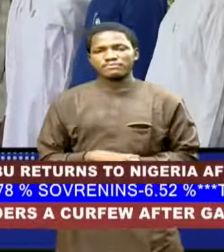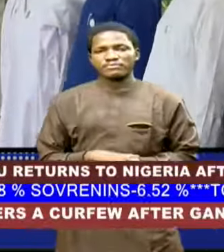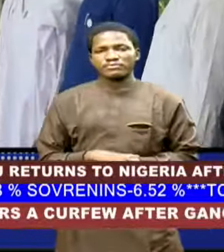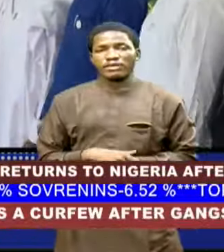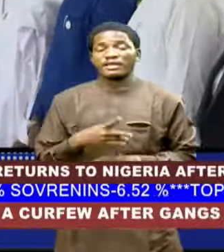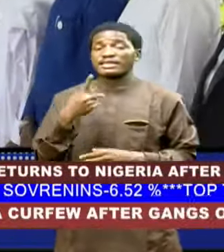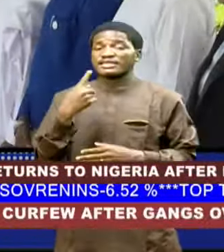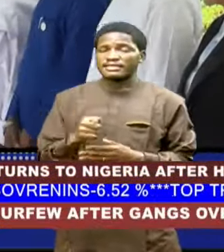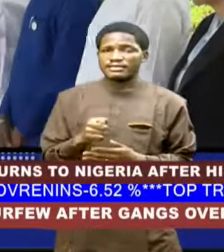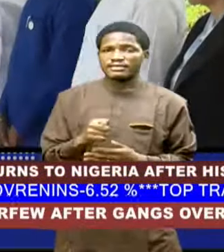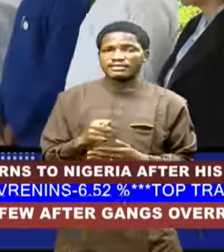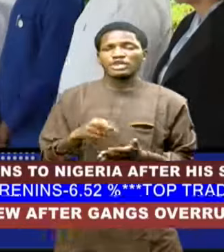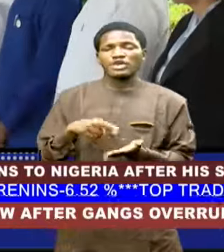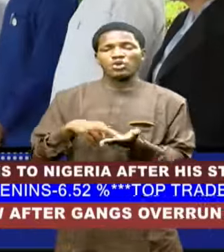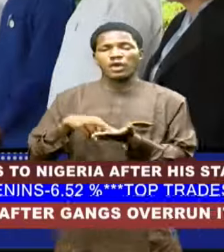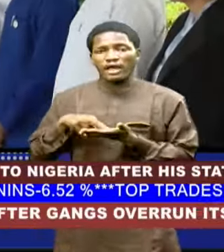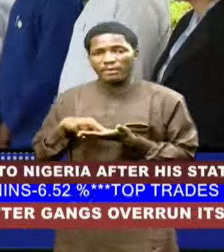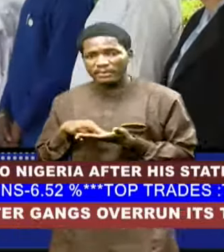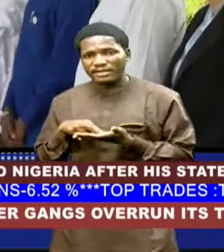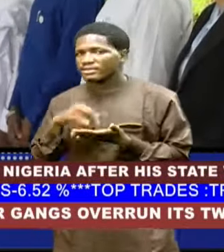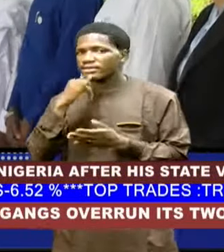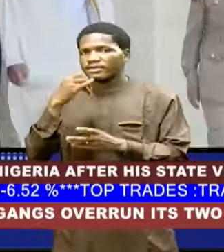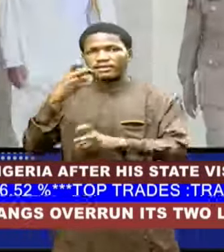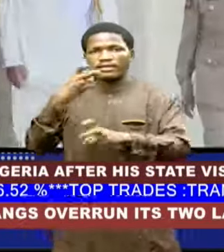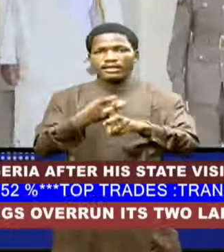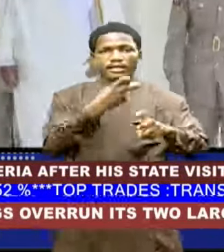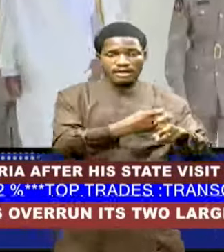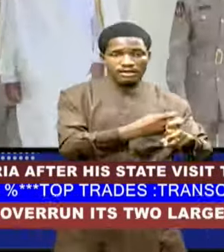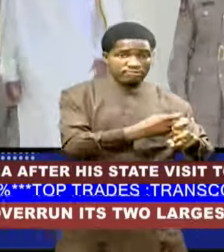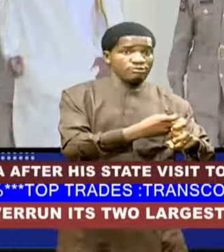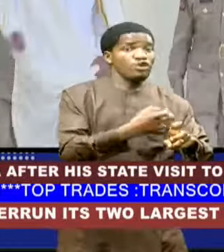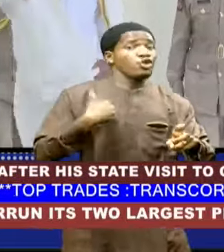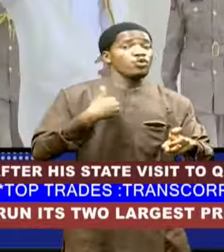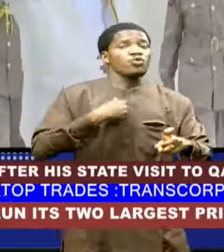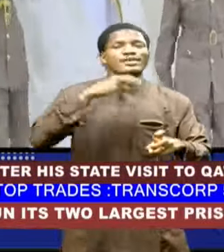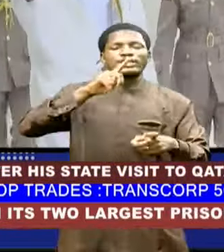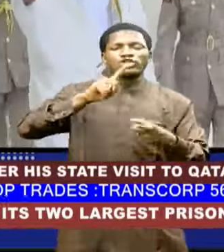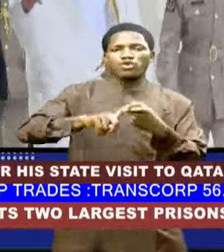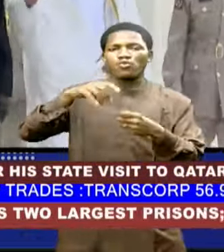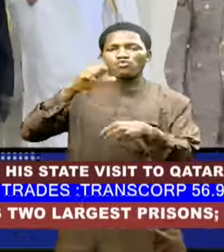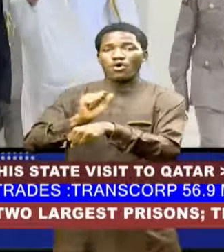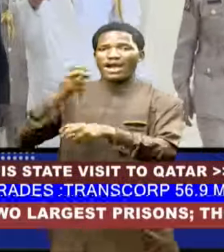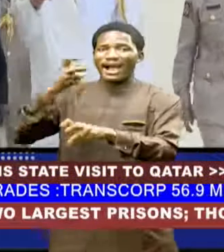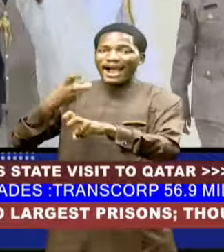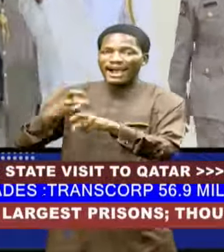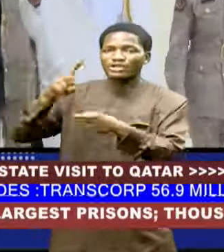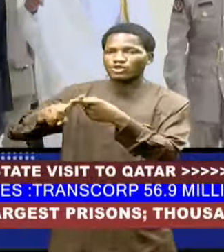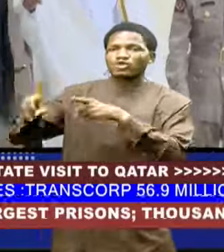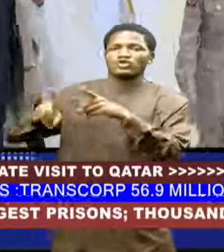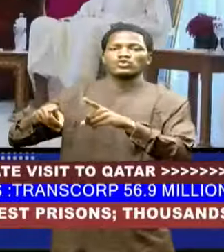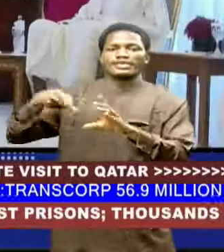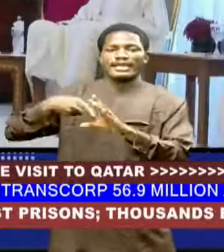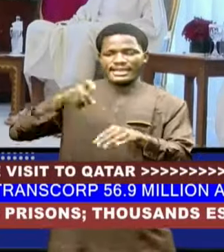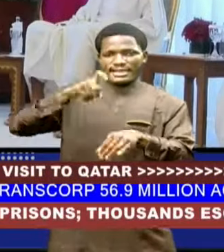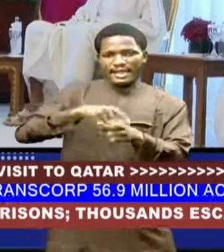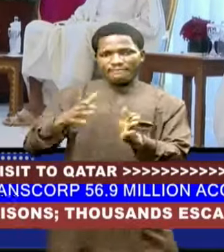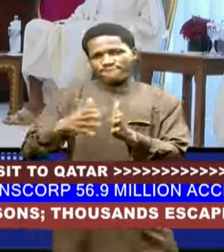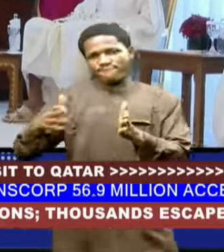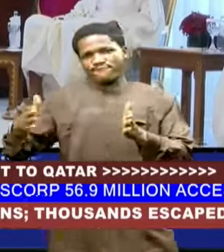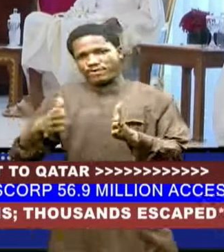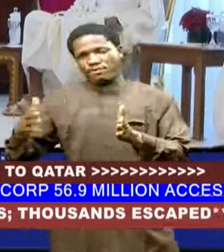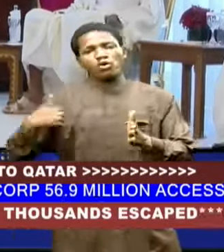logistical requirement is a nightmare. We are going to have to work very hard to do it within the time frame which we need. We